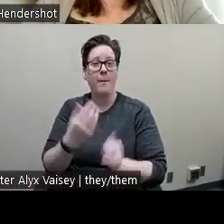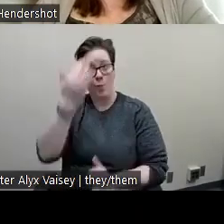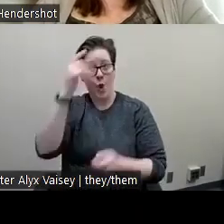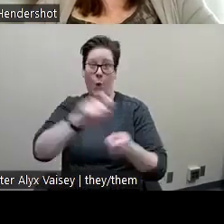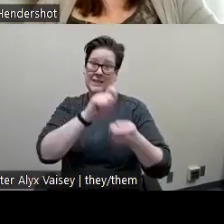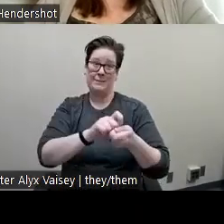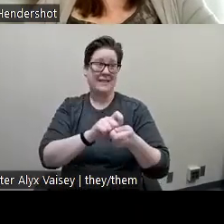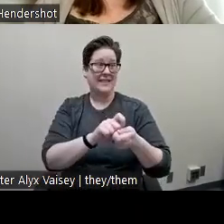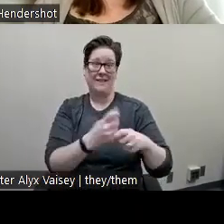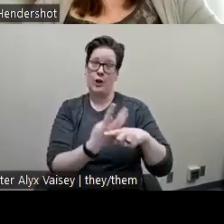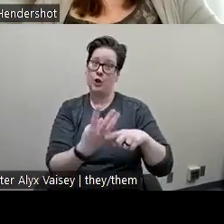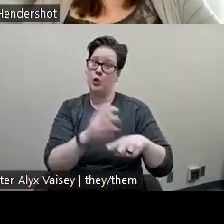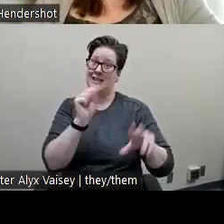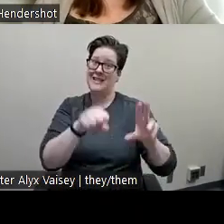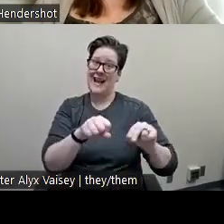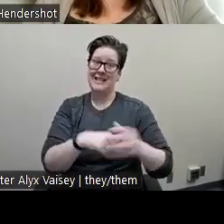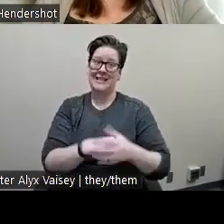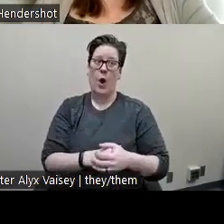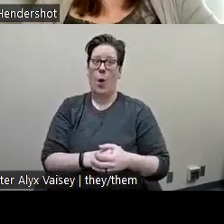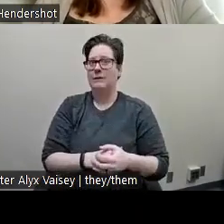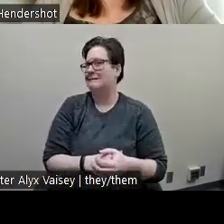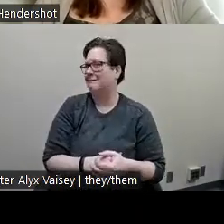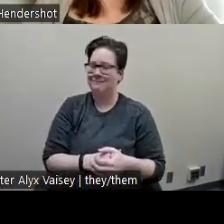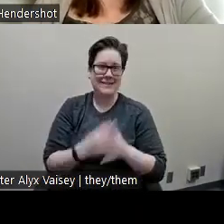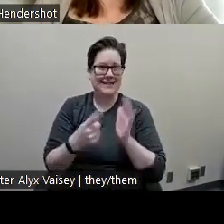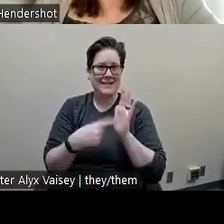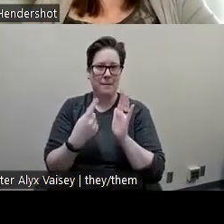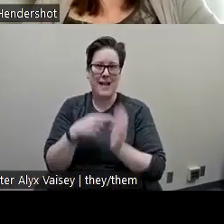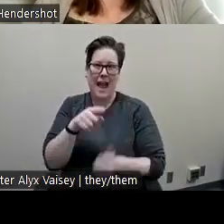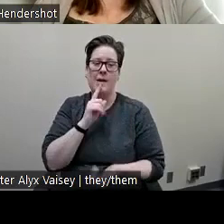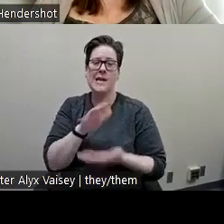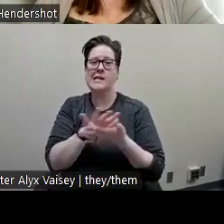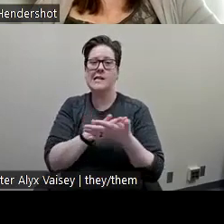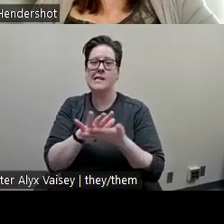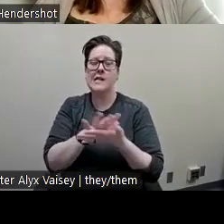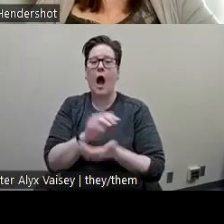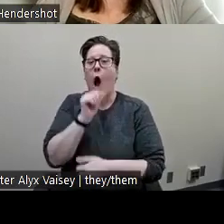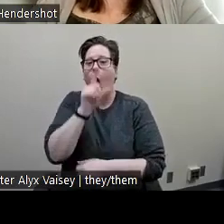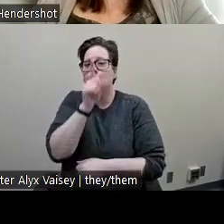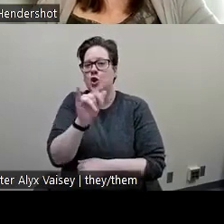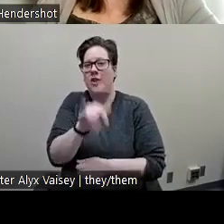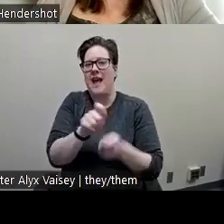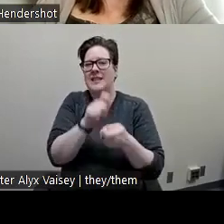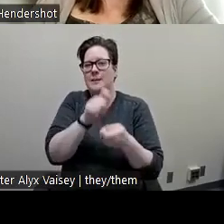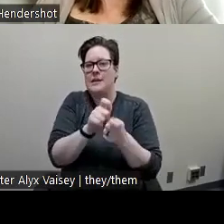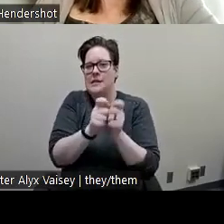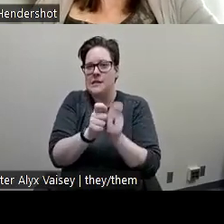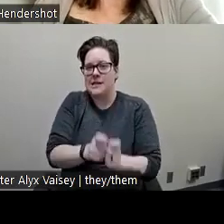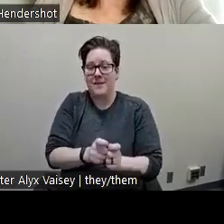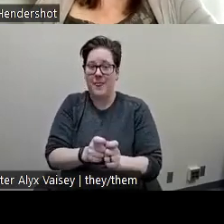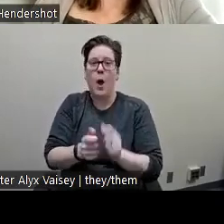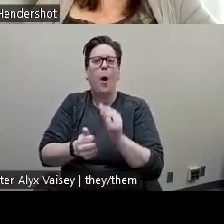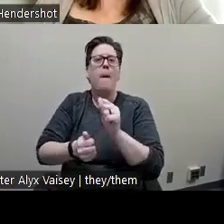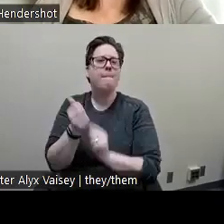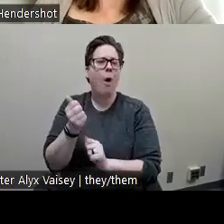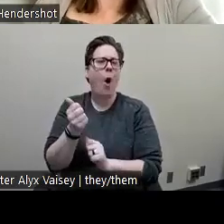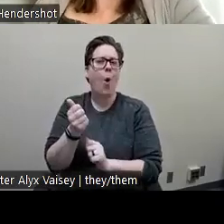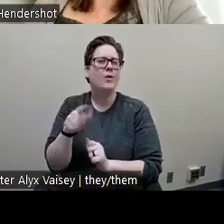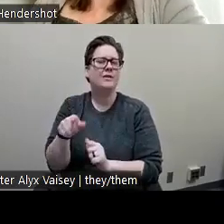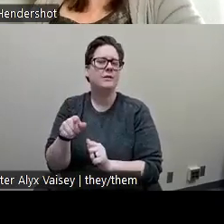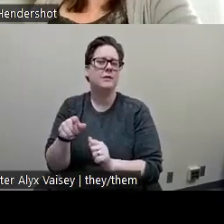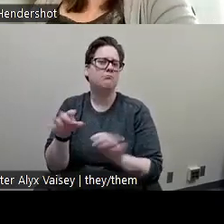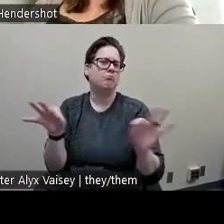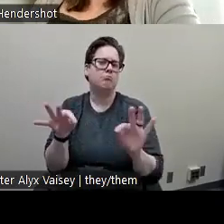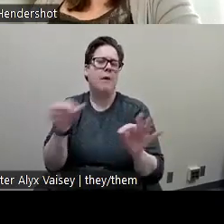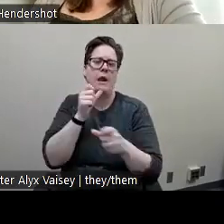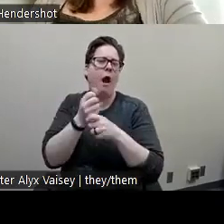positive or negative finding. We sometimes find these uncertain variations in the DNA. We found that the majority of them are benign. They don't cause any harm